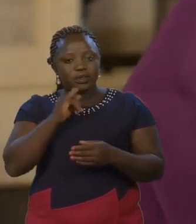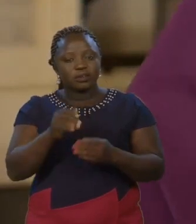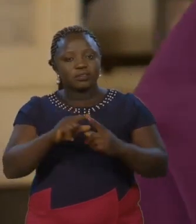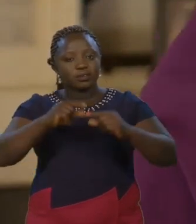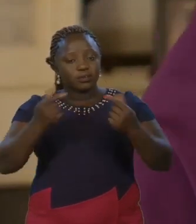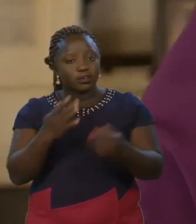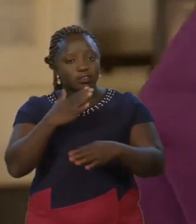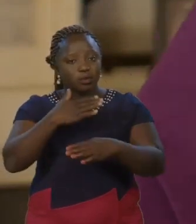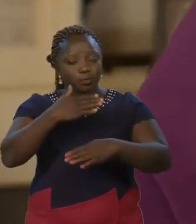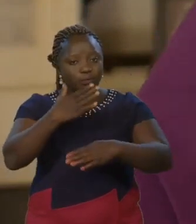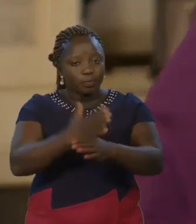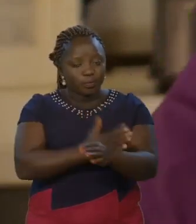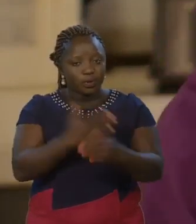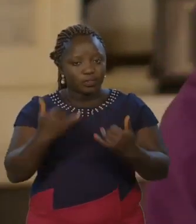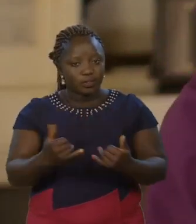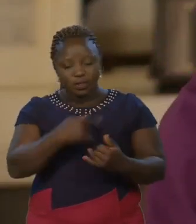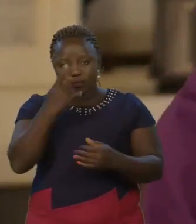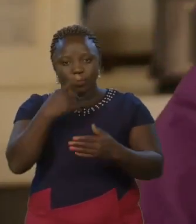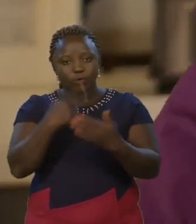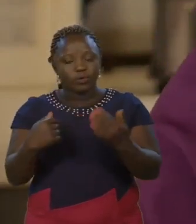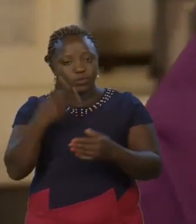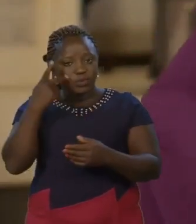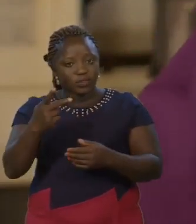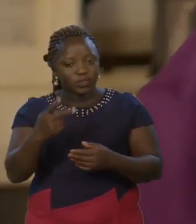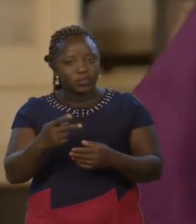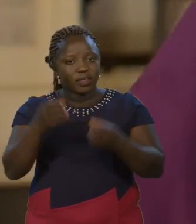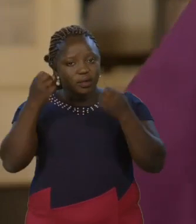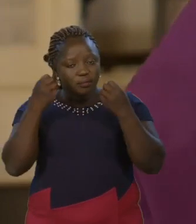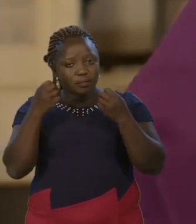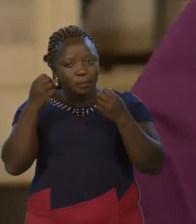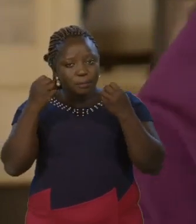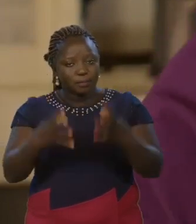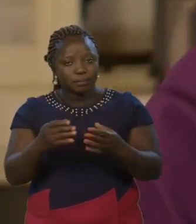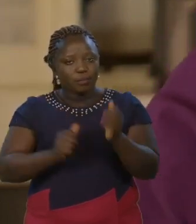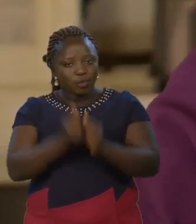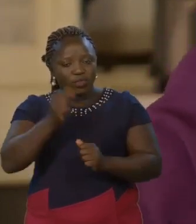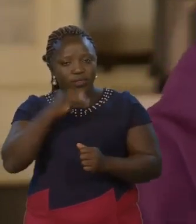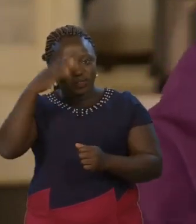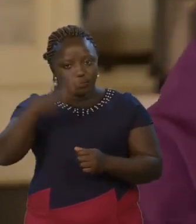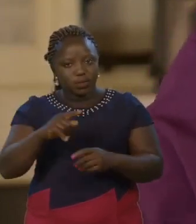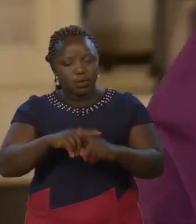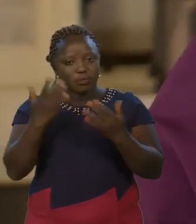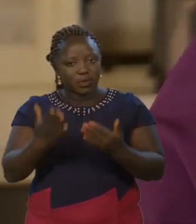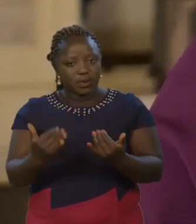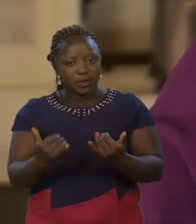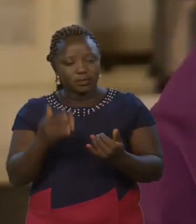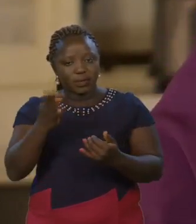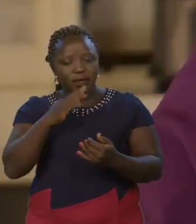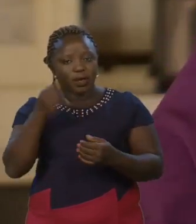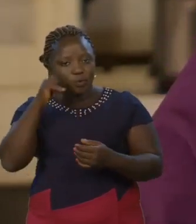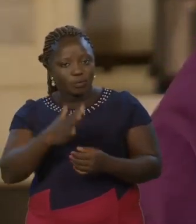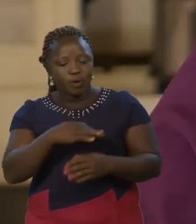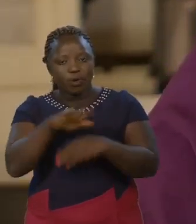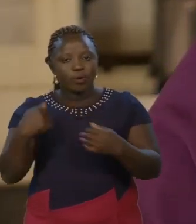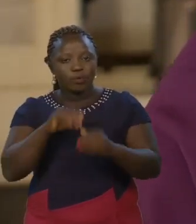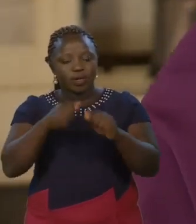There is so much progress now, because what we see mostly is men dominating the profession, but now there are women. All